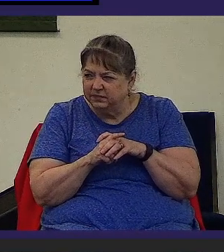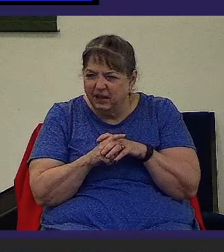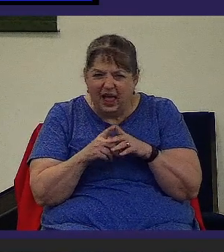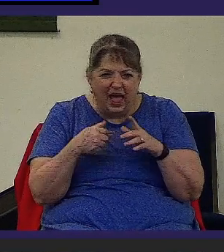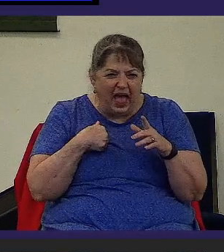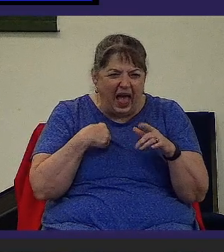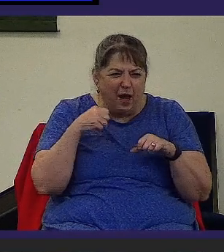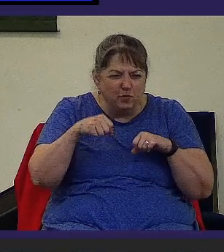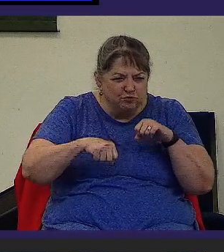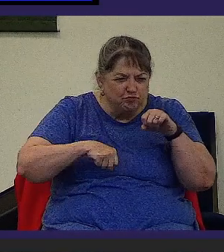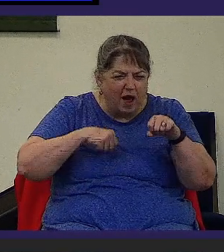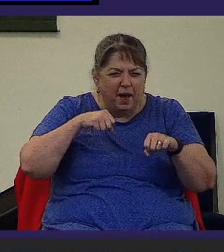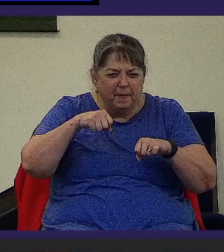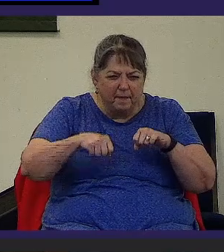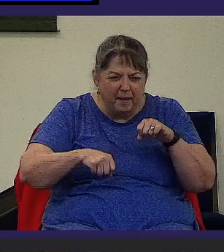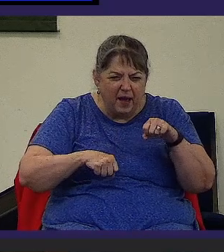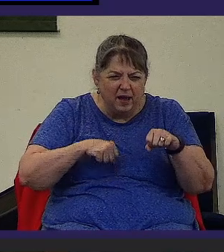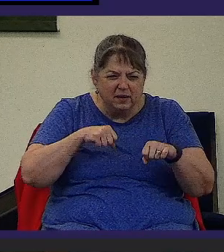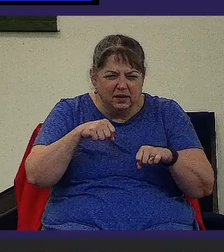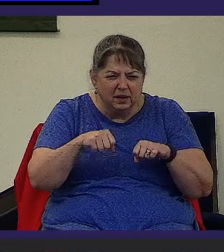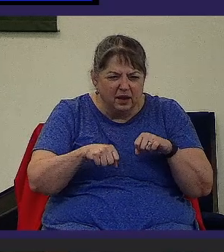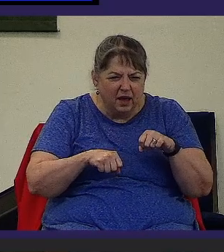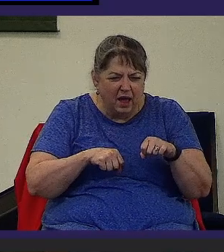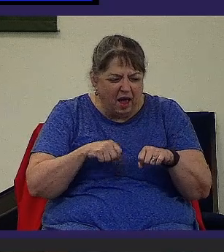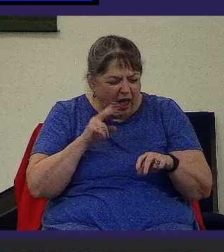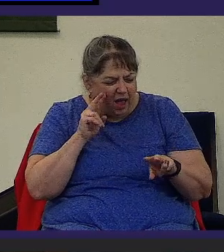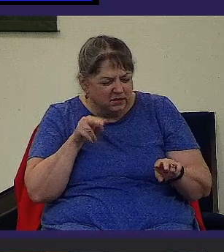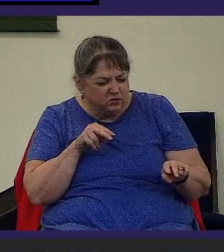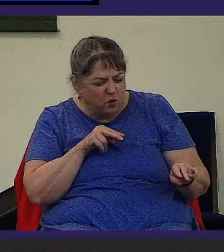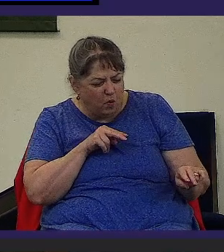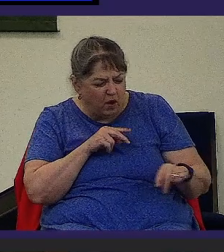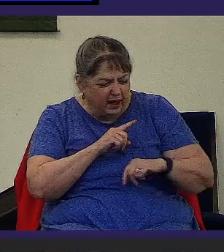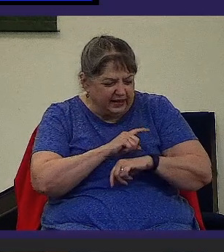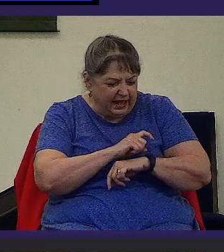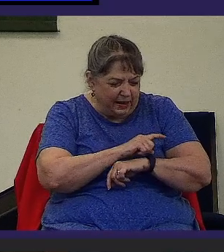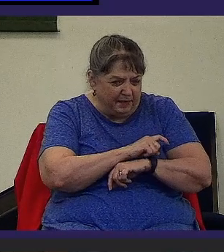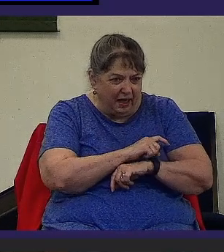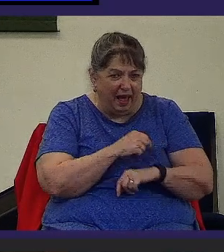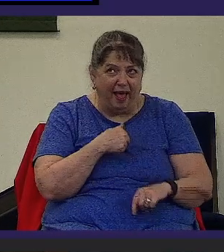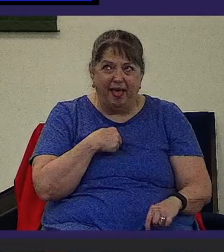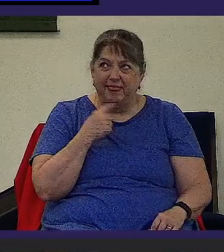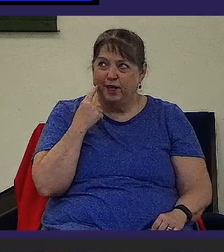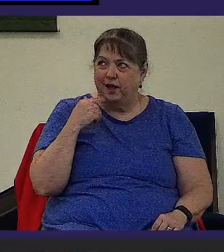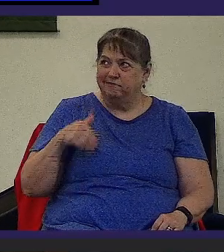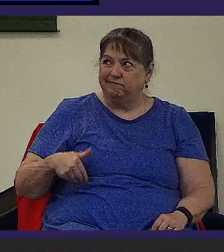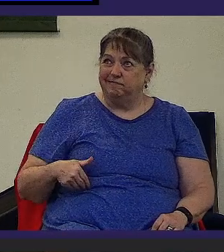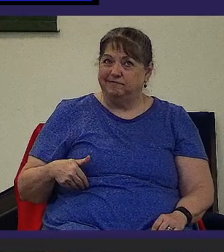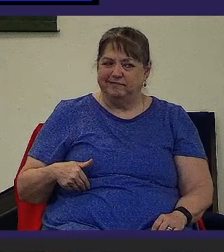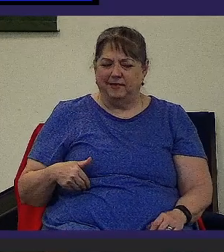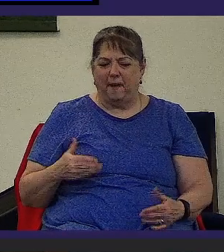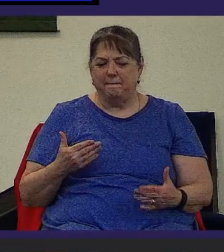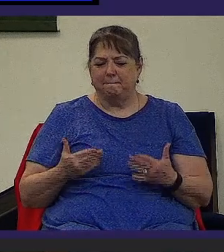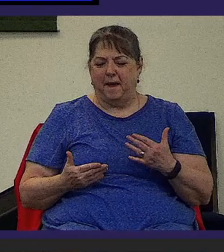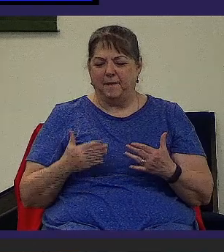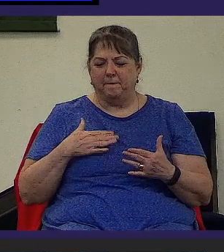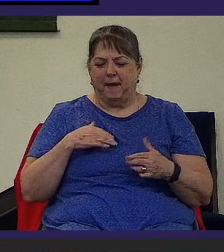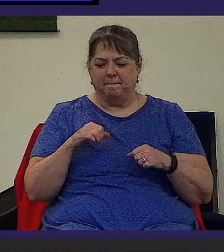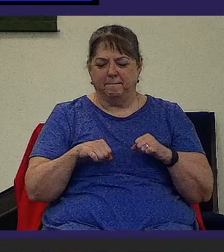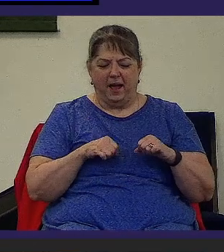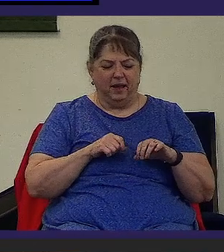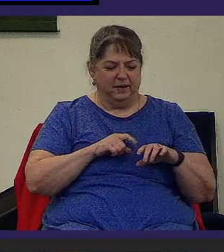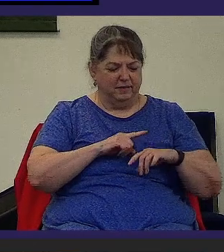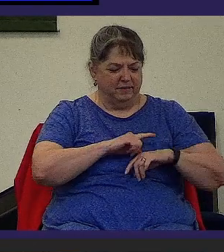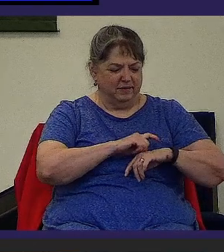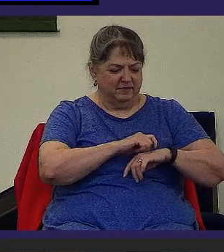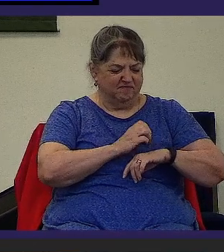i came the first time i'm steering i wanted to to run over a few of them you know i wanted to you know one of this the thought came to mind and